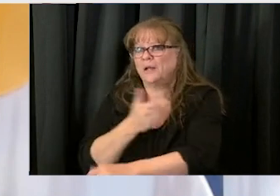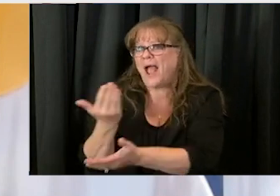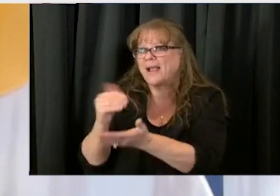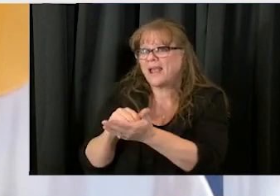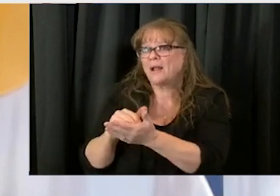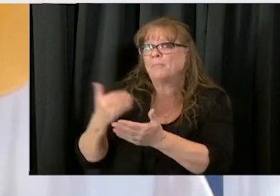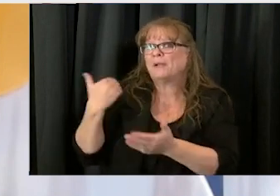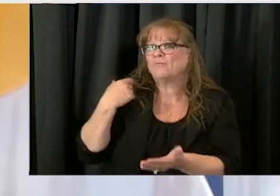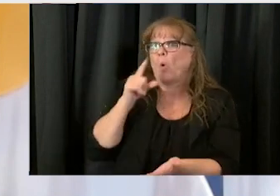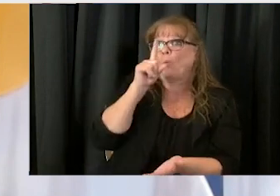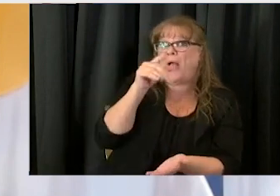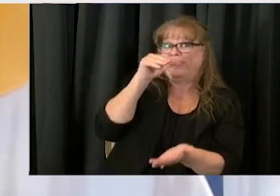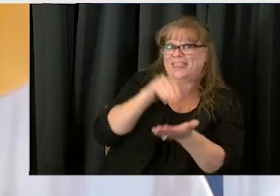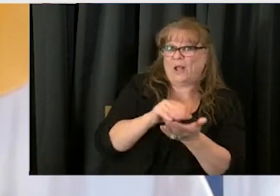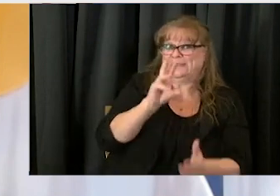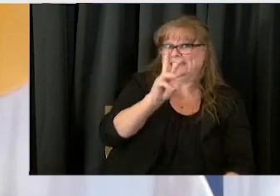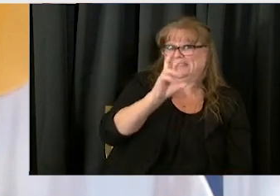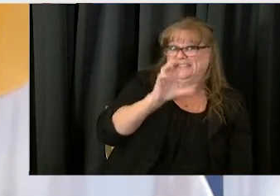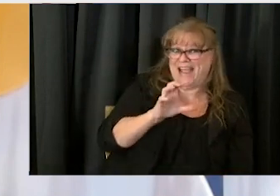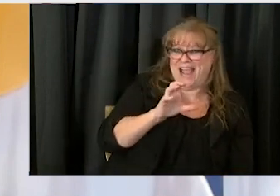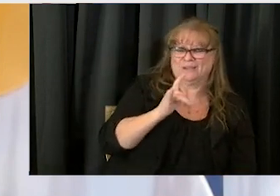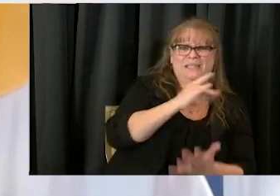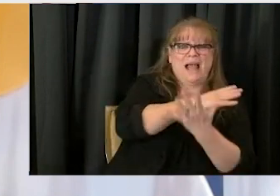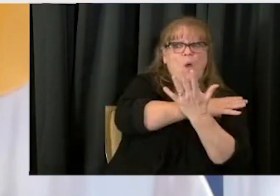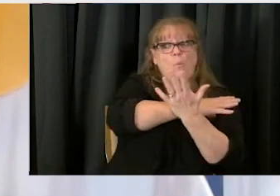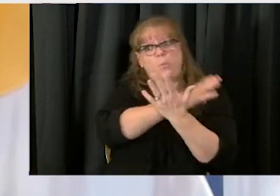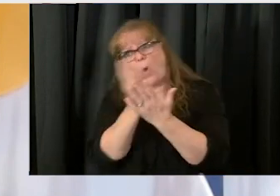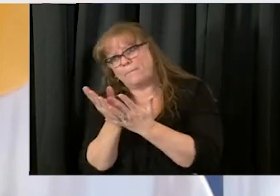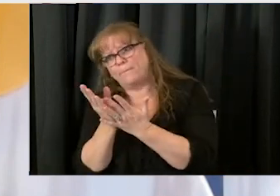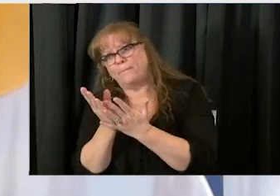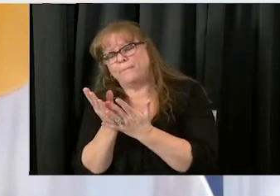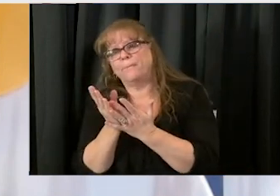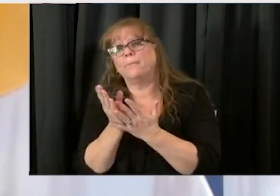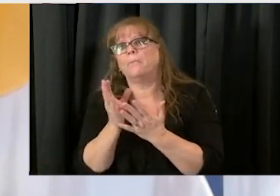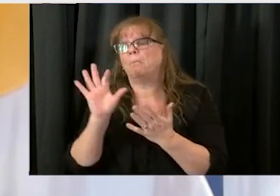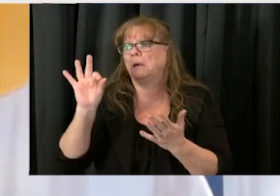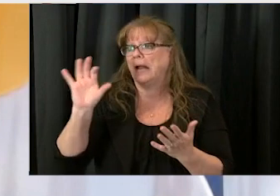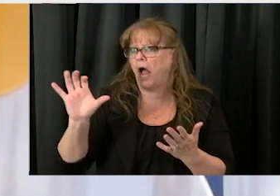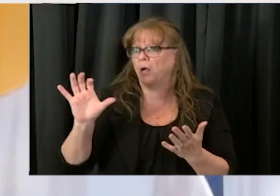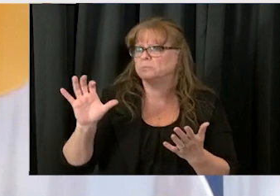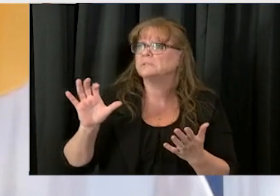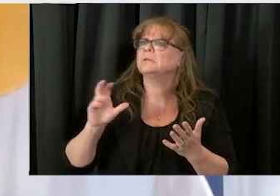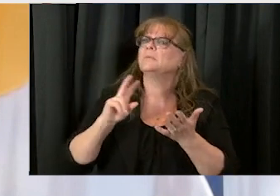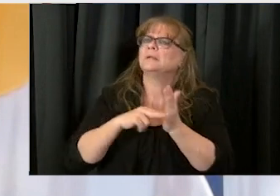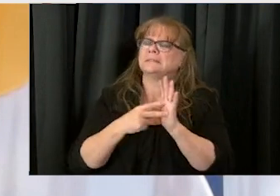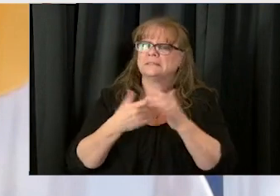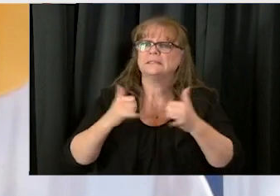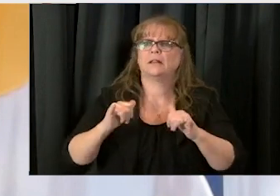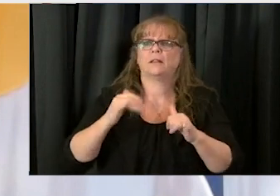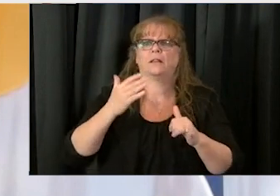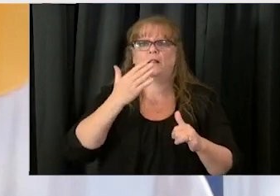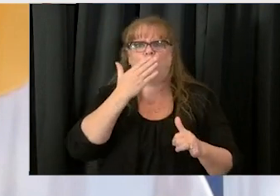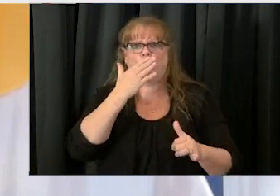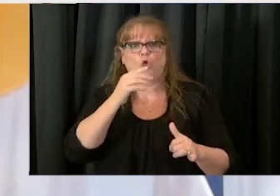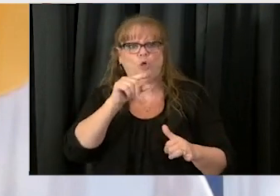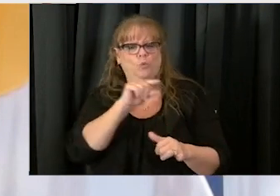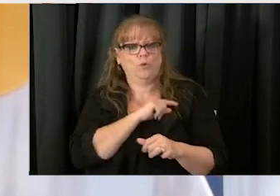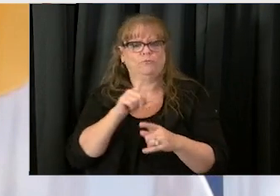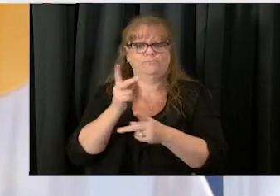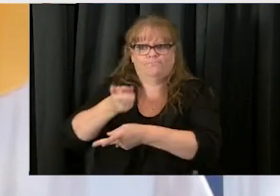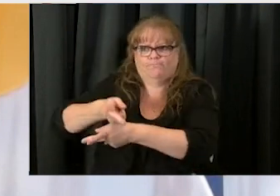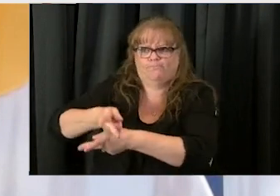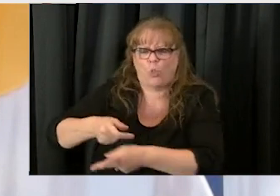to both COVID and non-COVID patients. But we watch this in real time. And of course, if people start